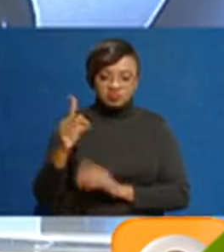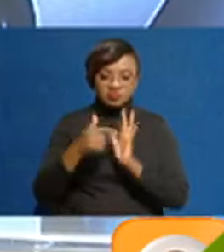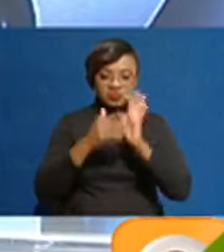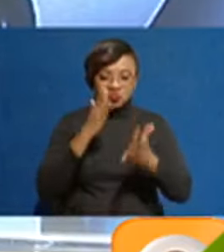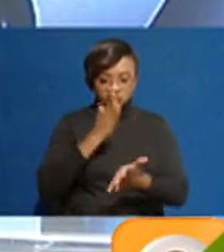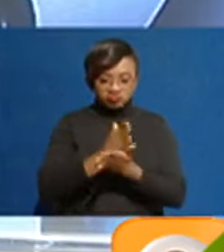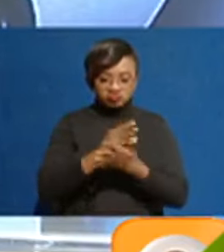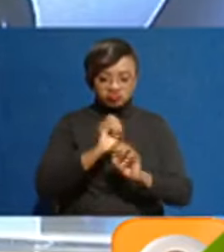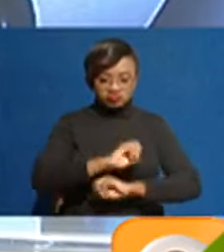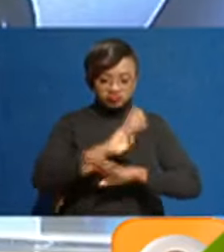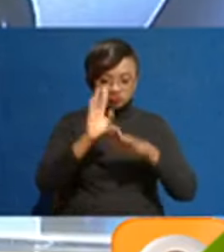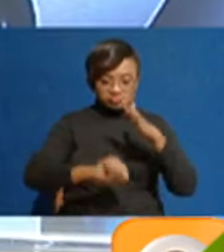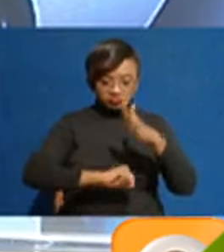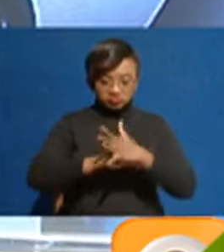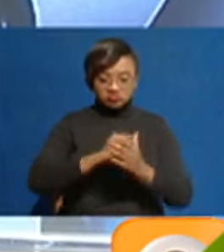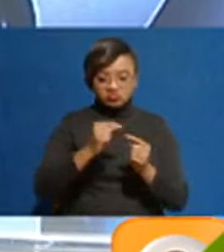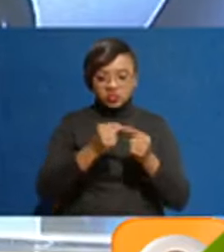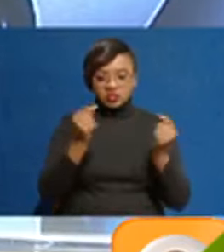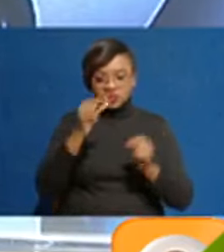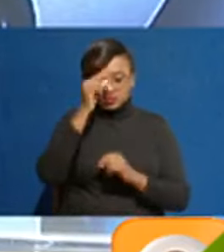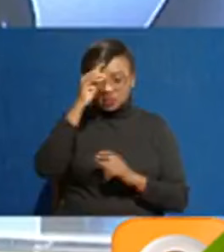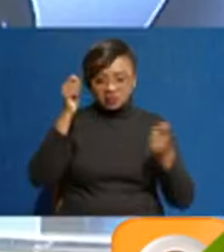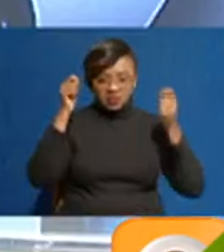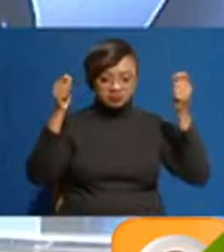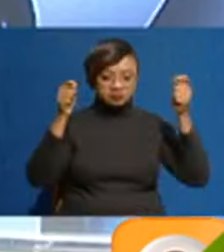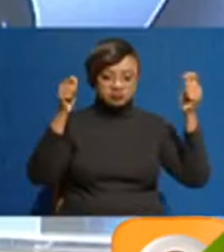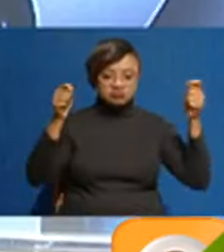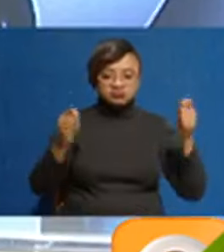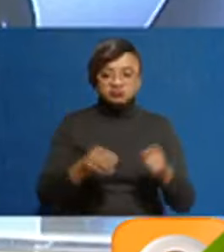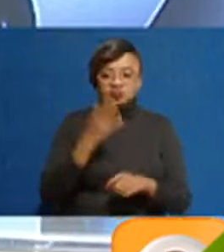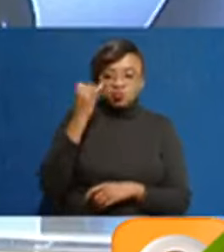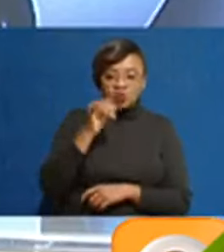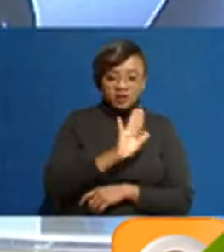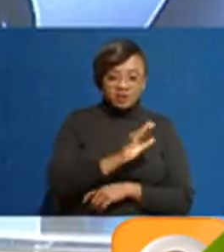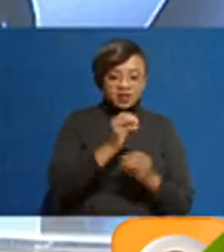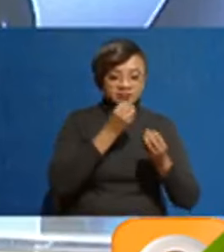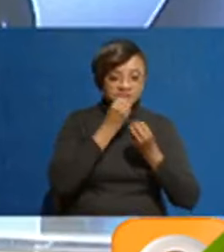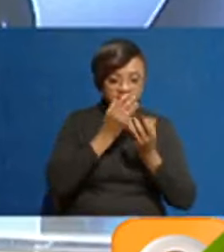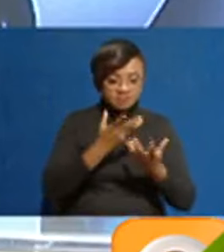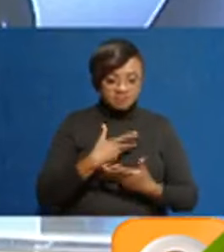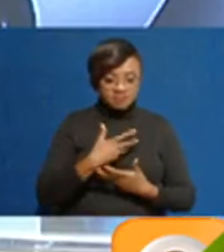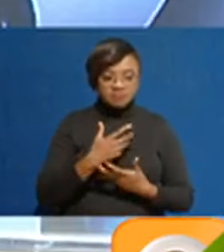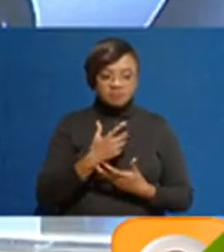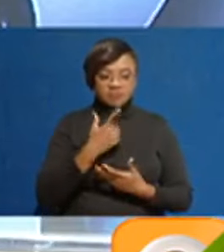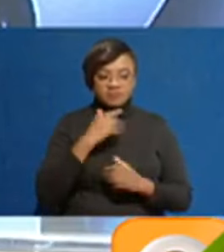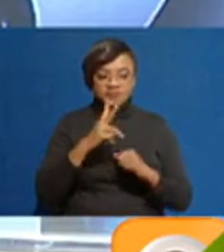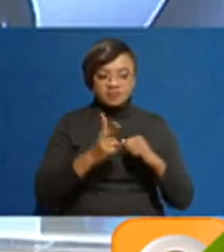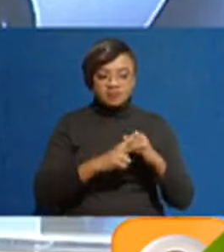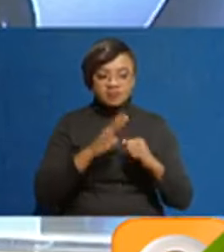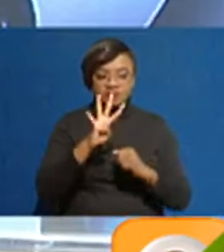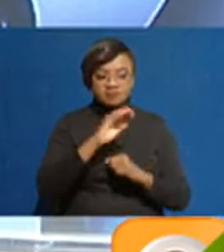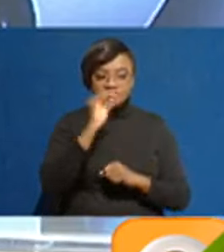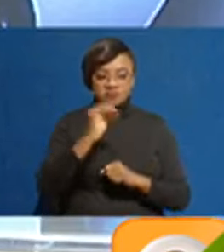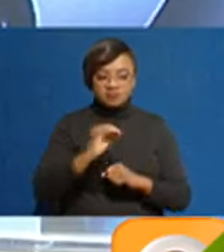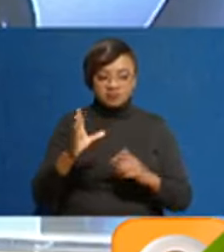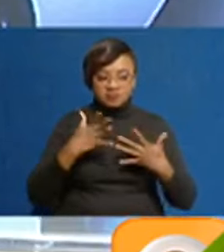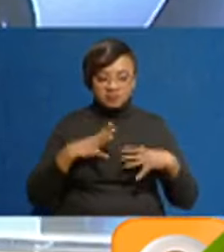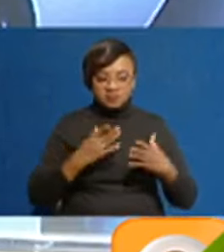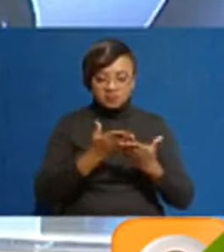protests, particularly among Gen Z. According to Infotrak's survey, 74% of respondents among the